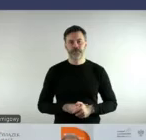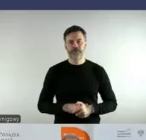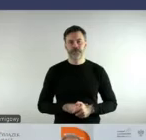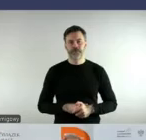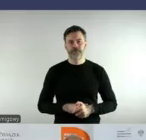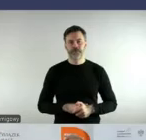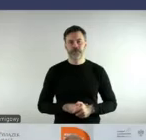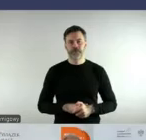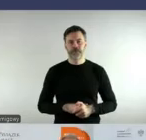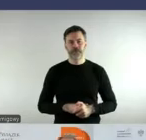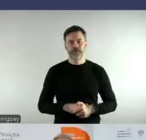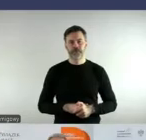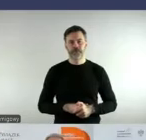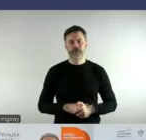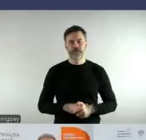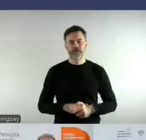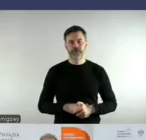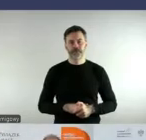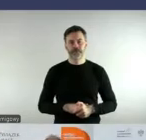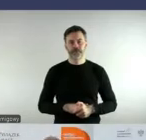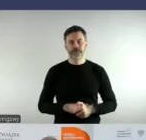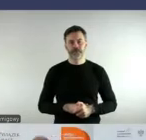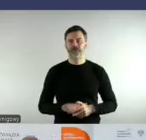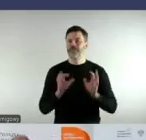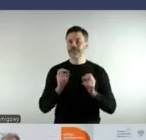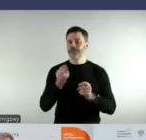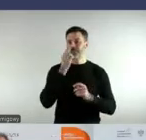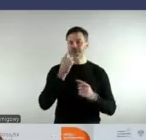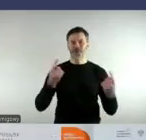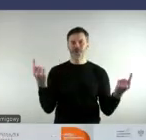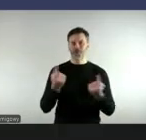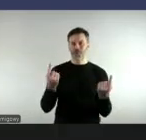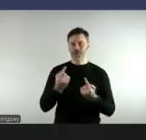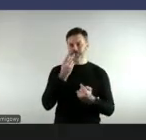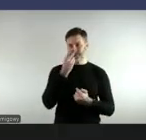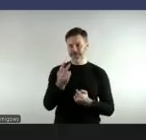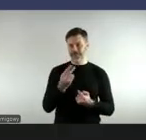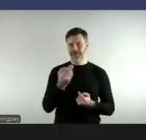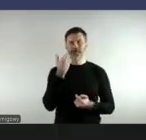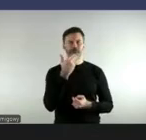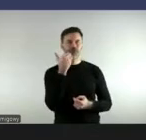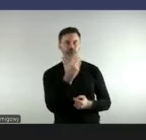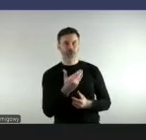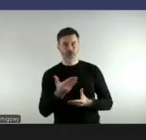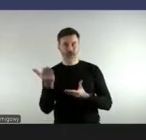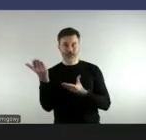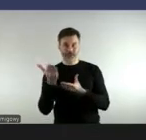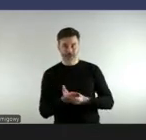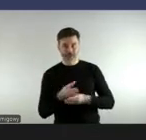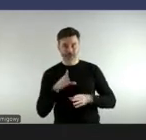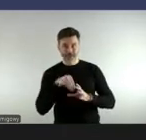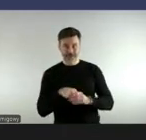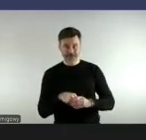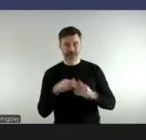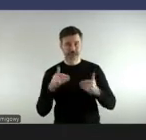Okay, it's perfect. Yeah, it's perfect. So thank you so much for the invitation. So let me share to you some of our learnings